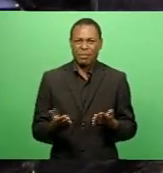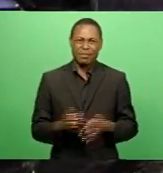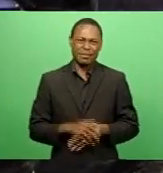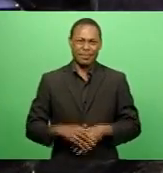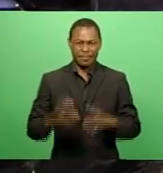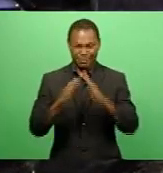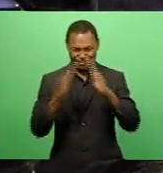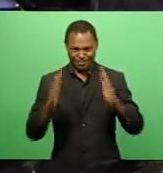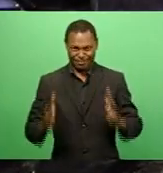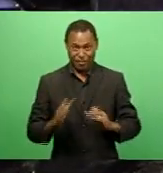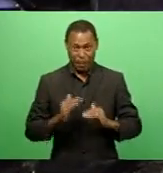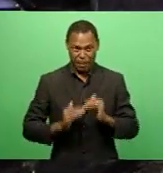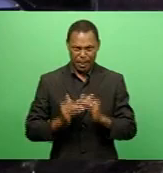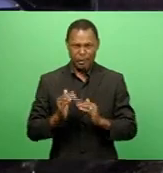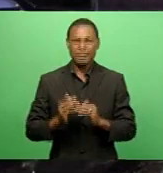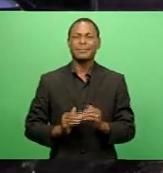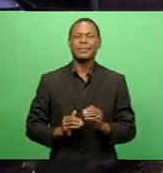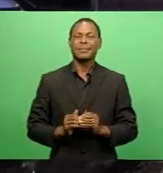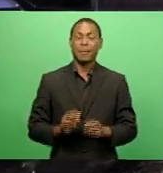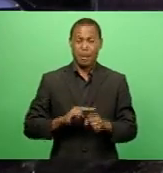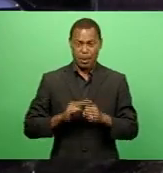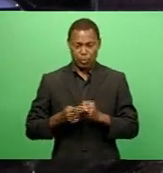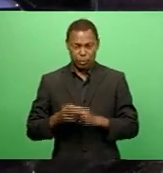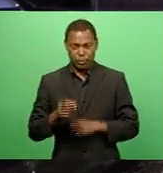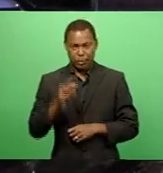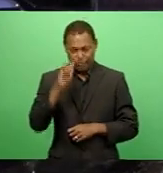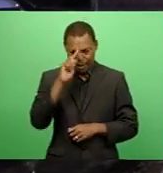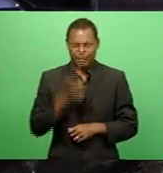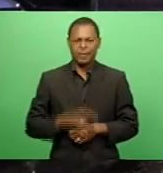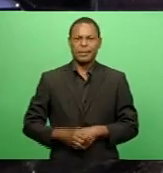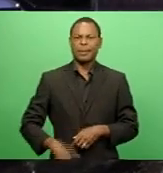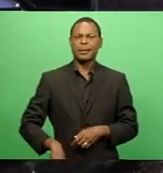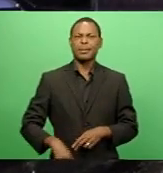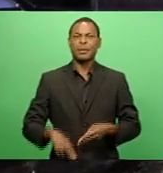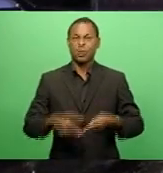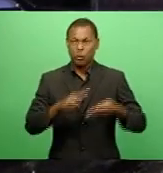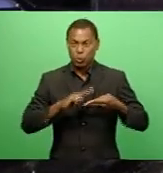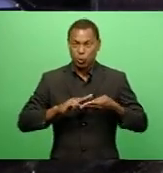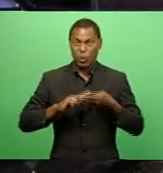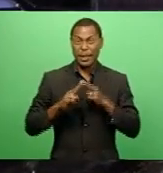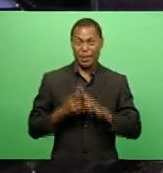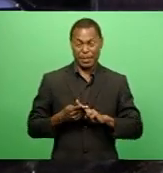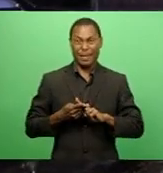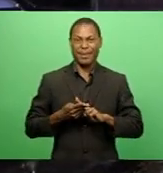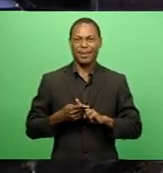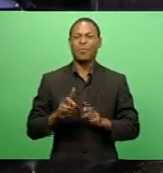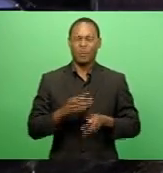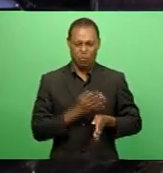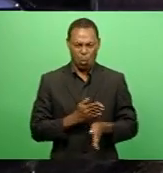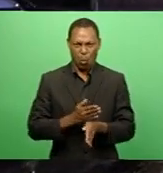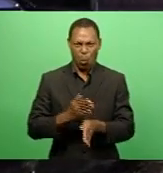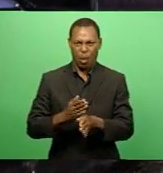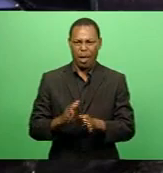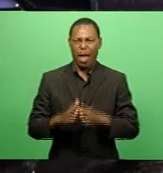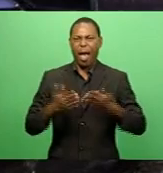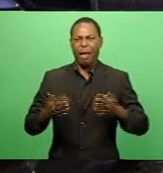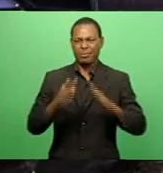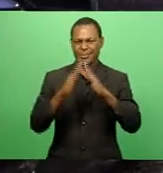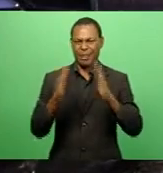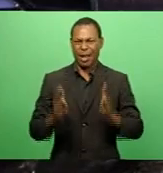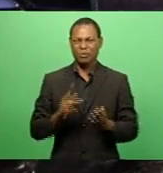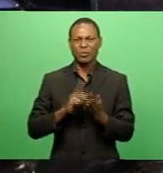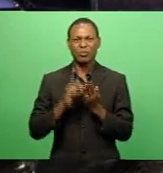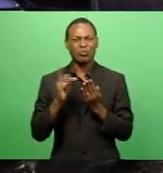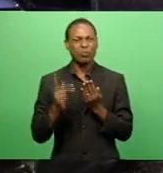but FBC News understands that UNDP and the Ministry of Disaster Management are working on a housing project that